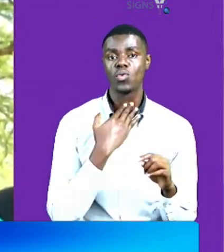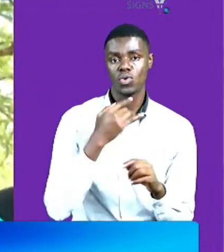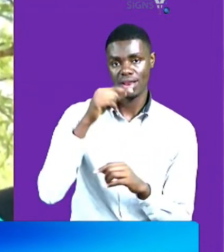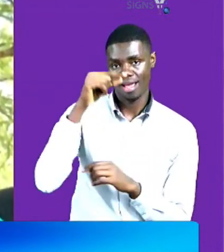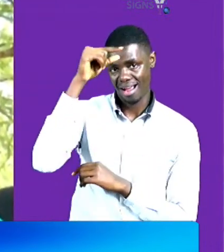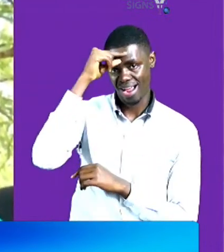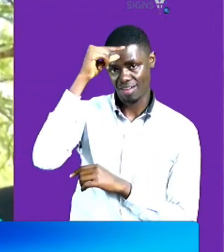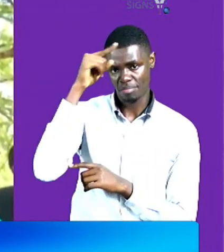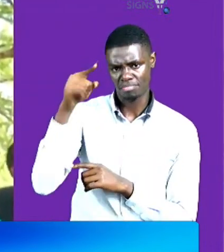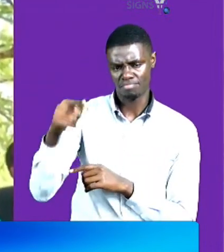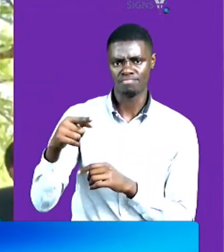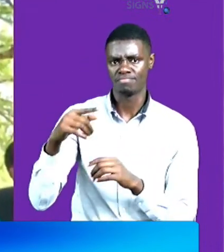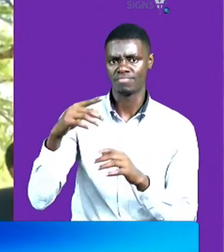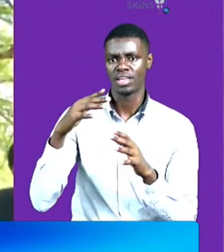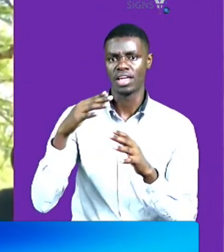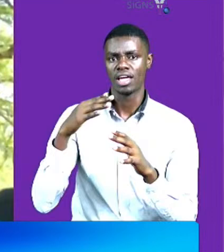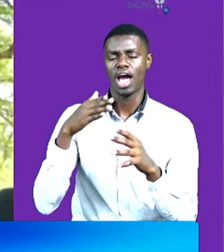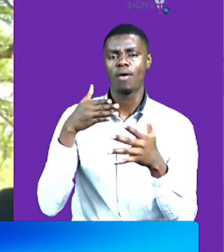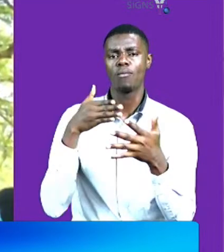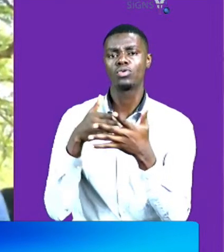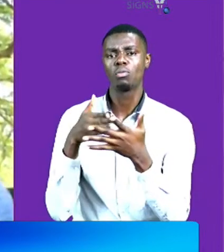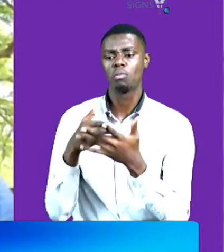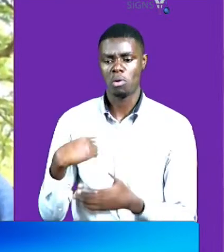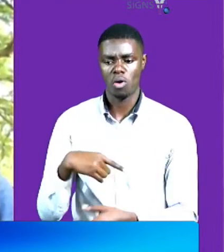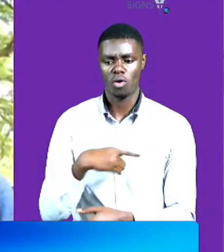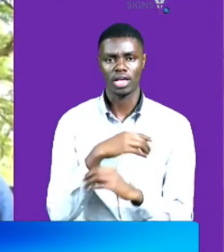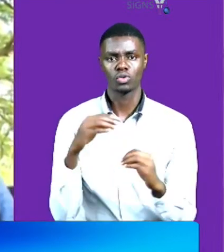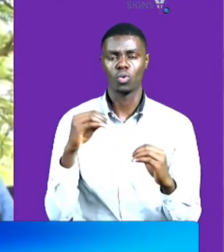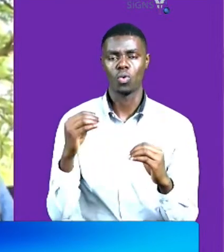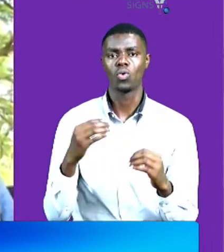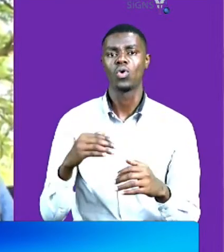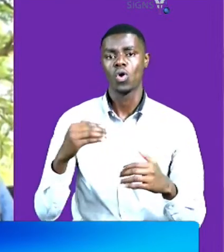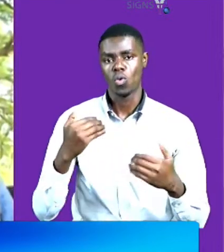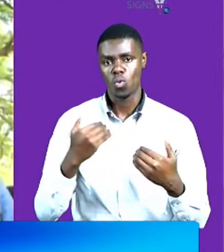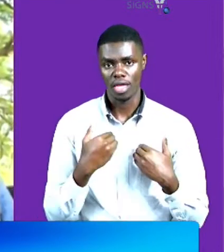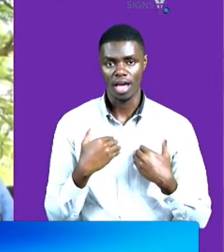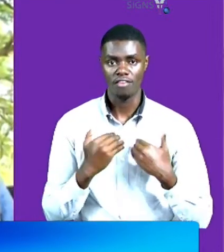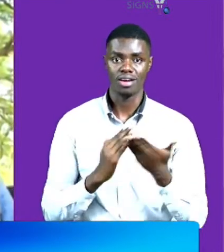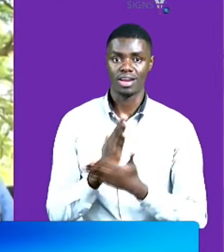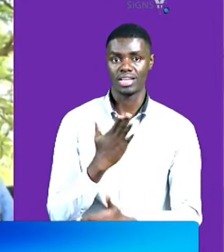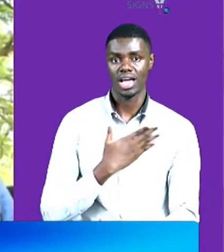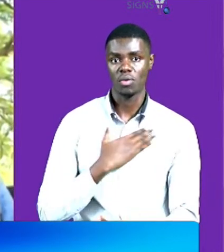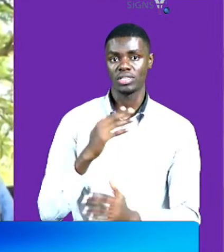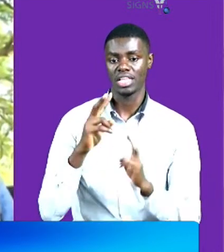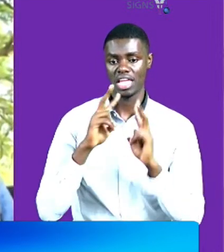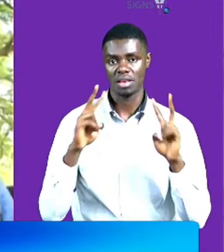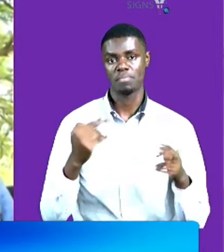serikali wasitunyimwe. Tuangalie haki yetu na kuwe na salama.